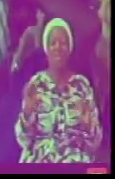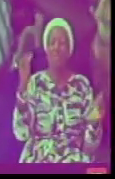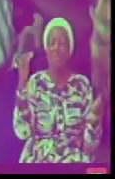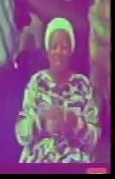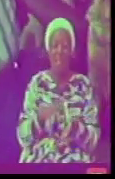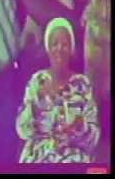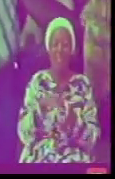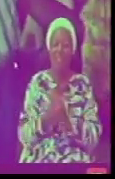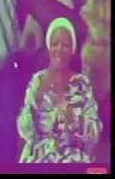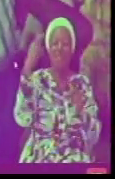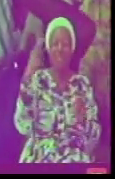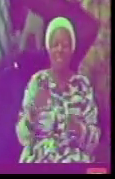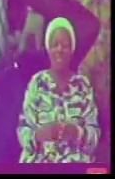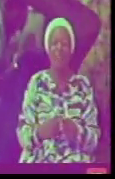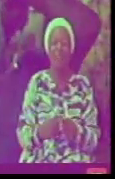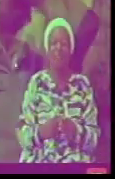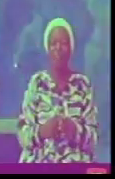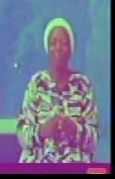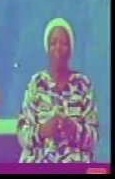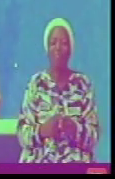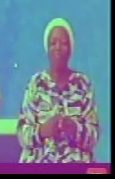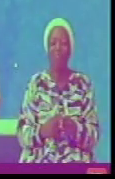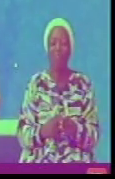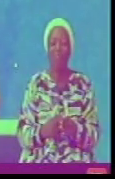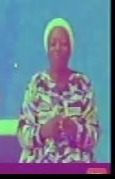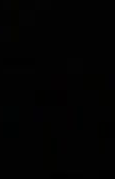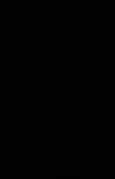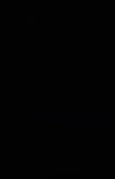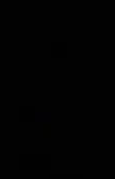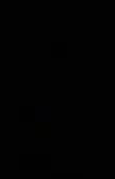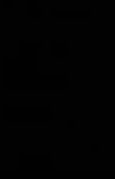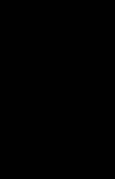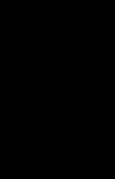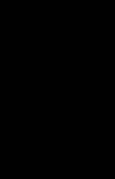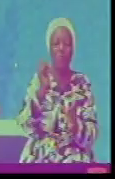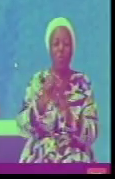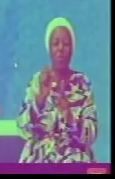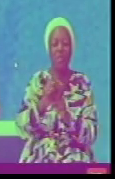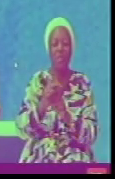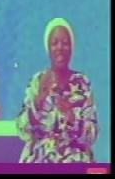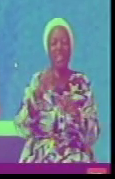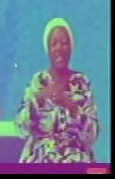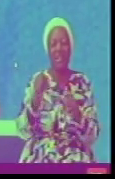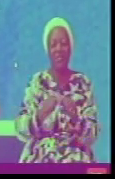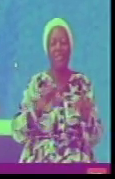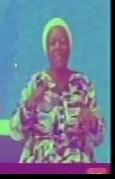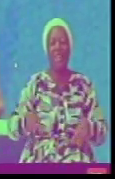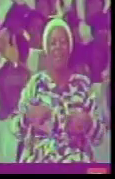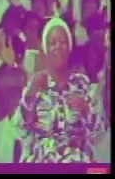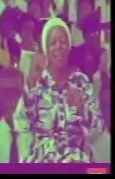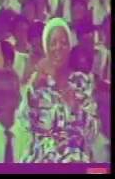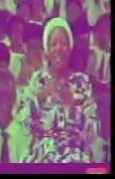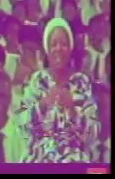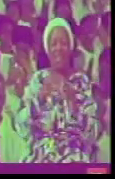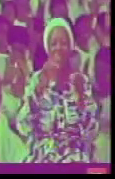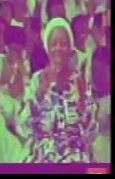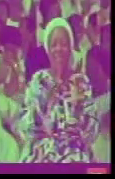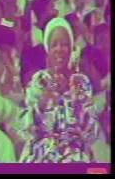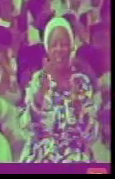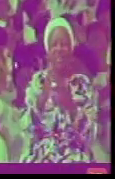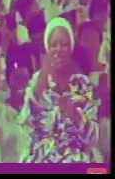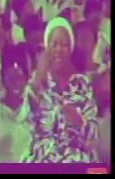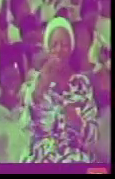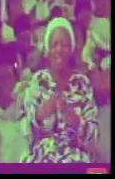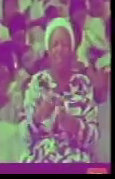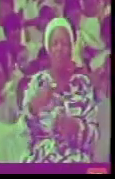your power. And we'll never be the same again in Jesus' name. Perform your word